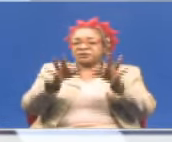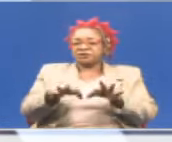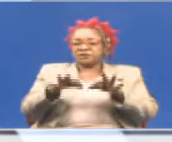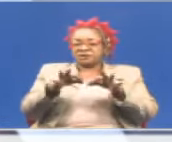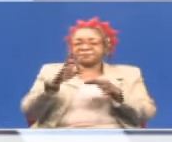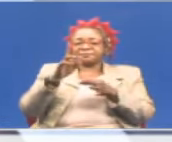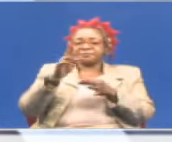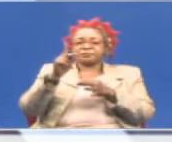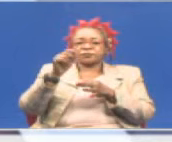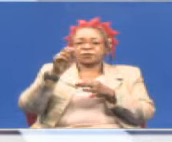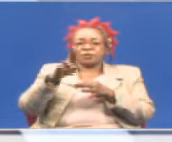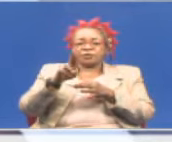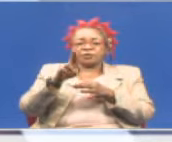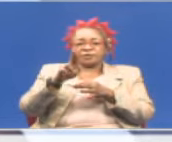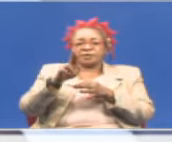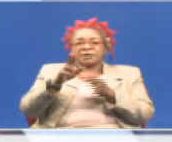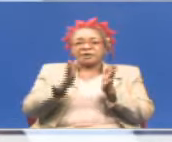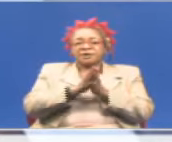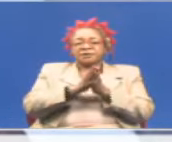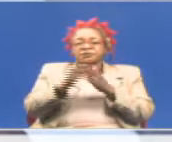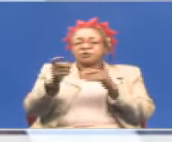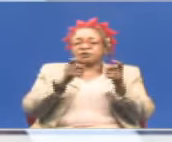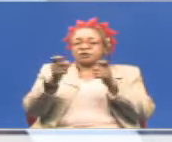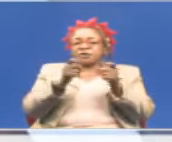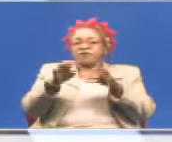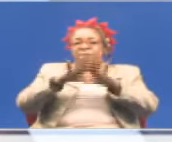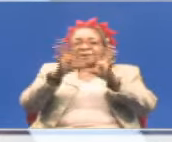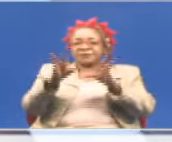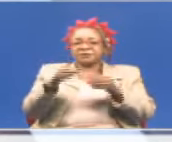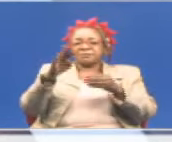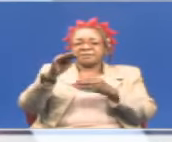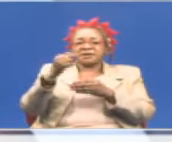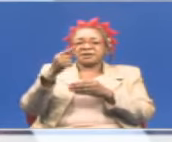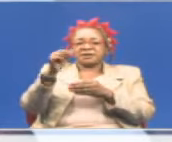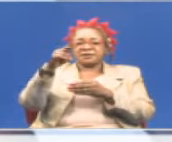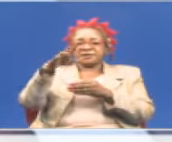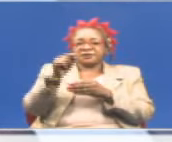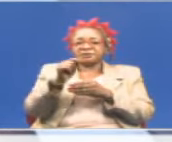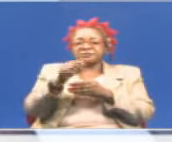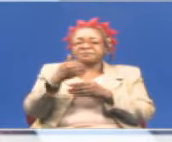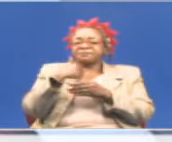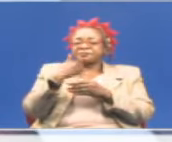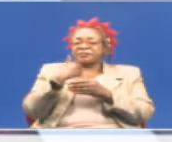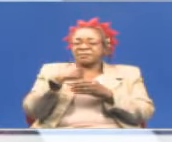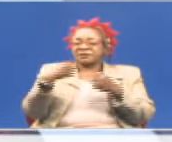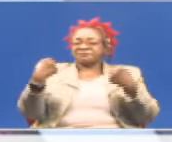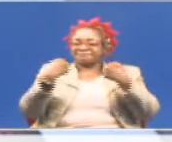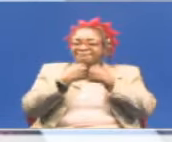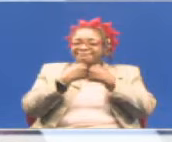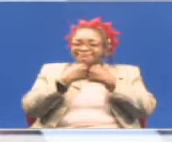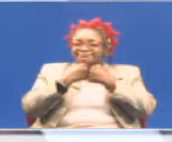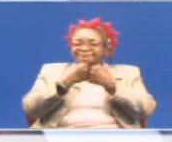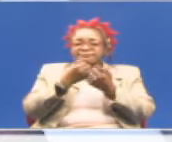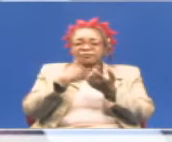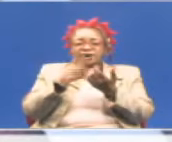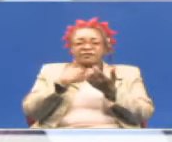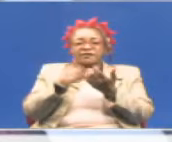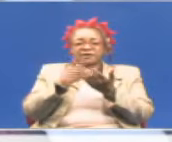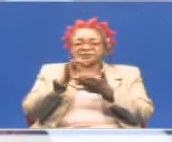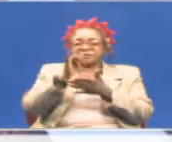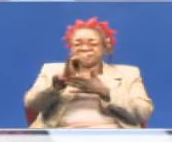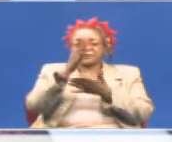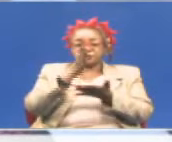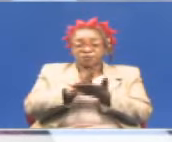Secretary Ukur Yatani and Controller of Budget Dr. Margaret Nyakang'o have been at loggerheads in the quest of unearthing the